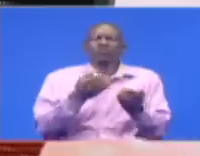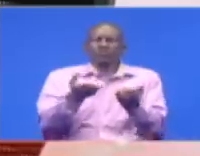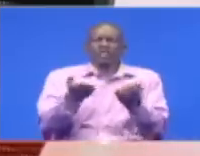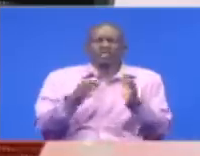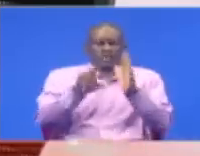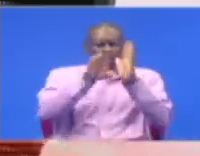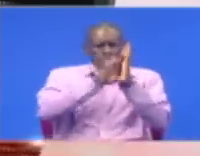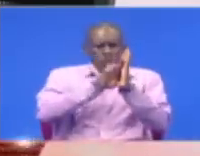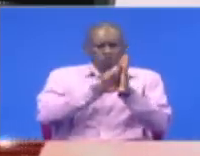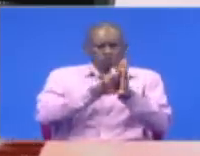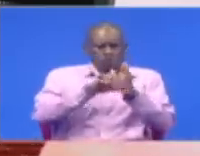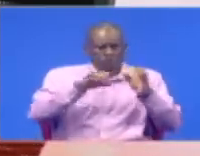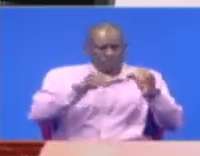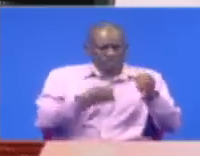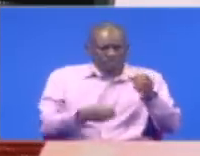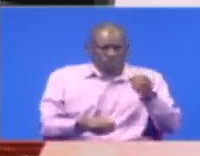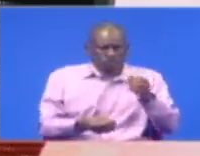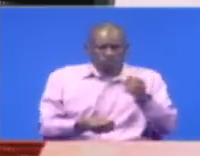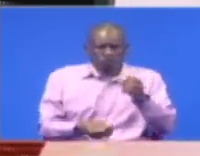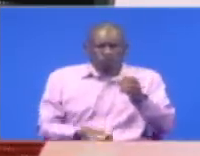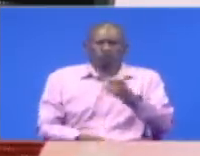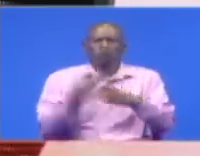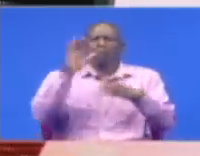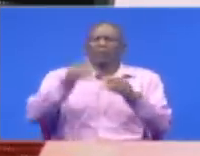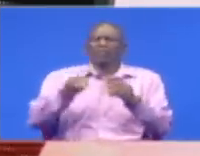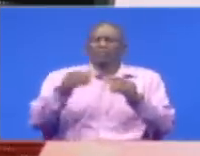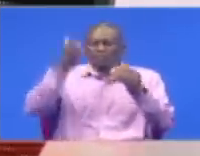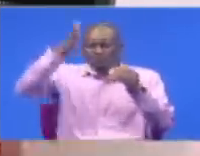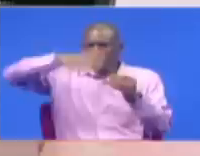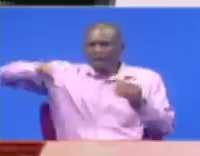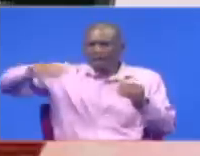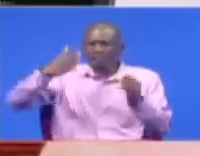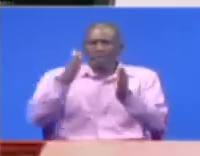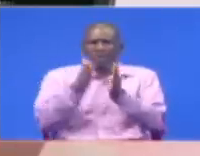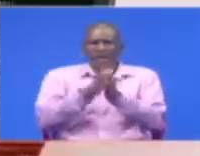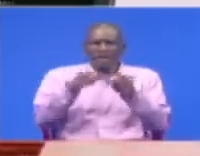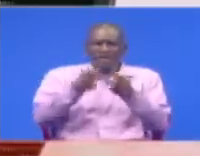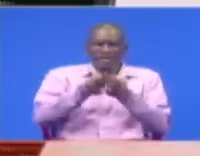be enacted by legislature. And